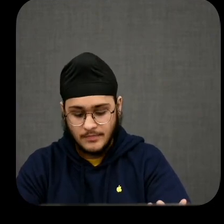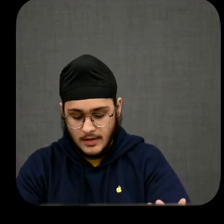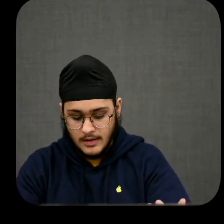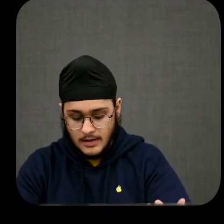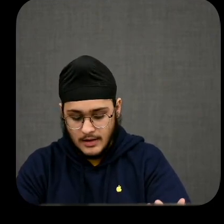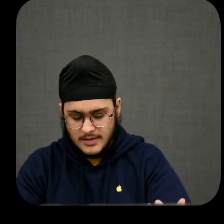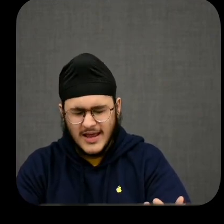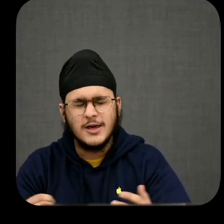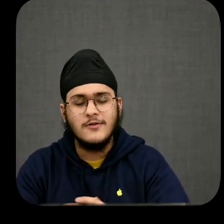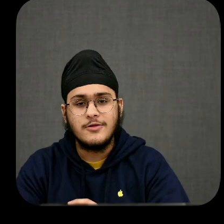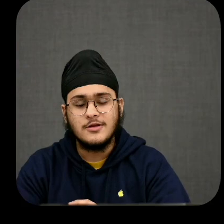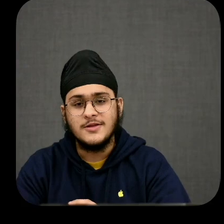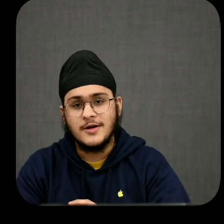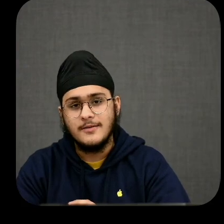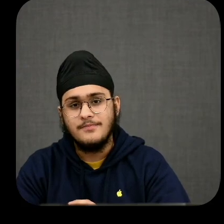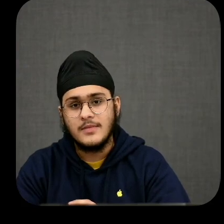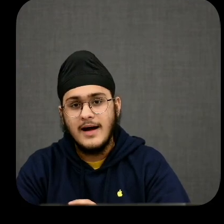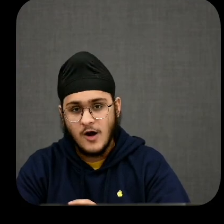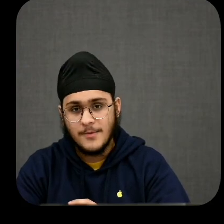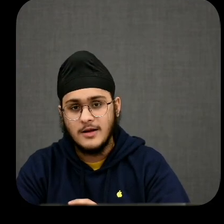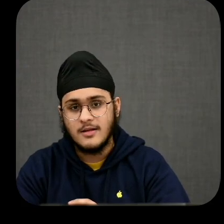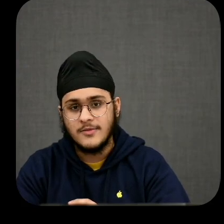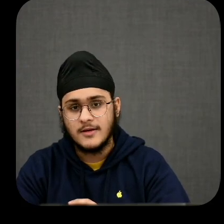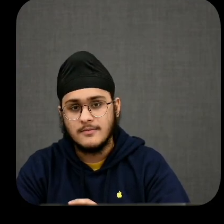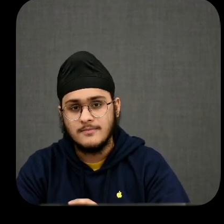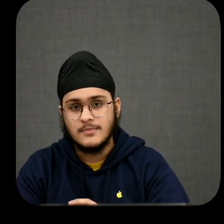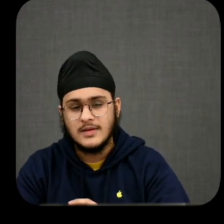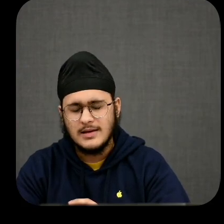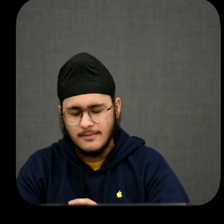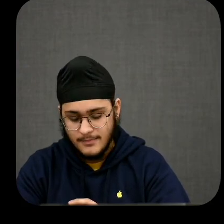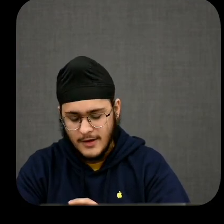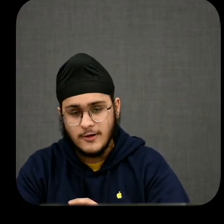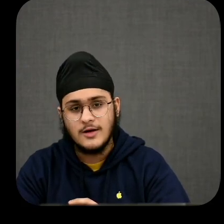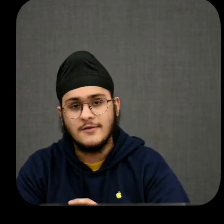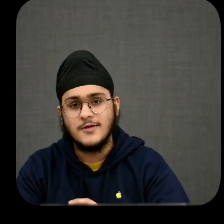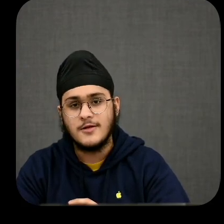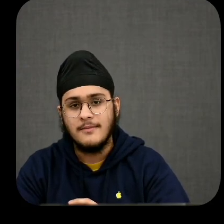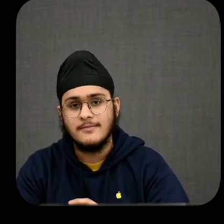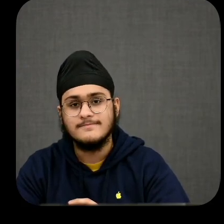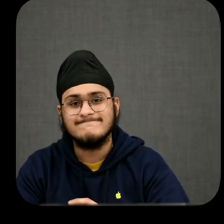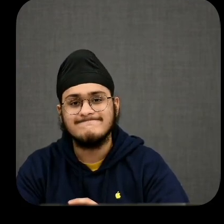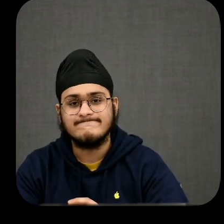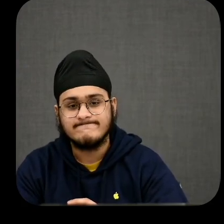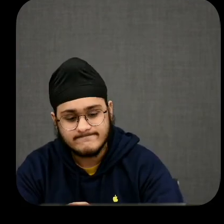Thank you for listening to me today. I hope you learned something. Be on the lookout for this app.